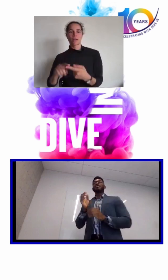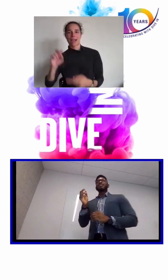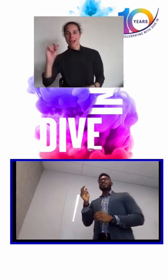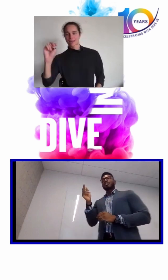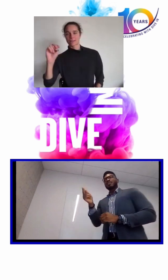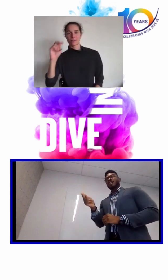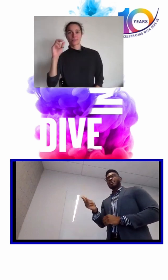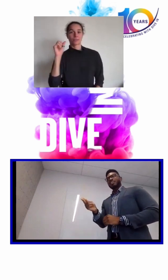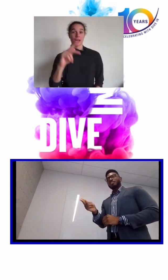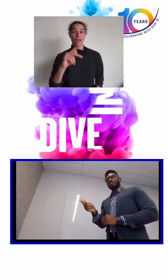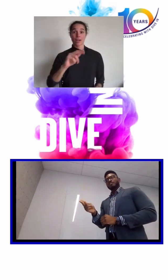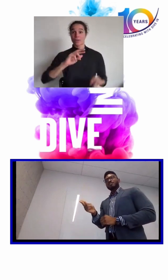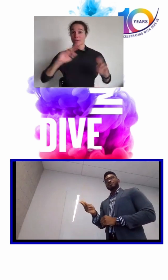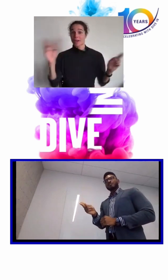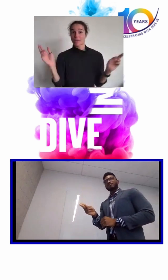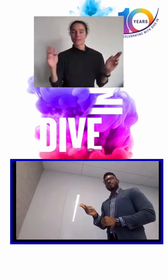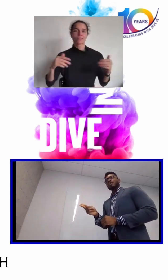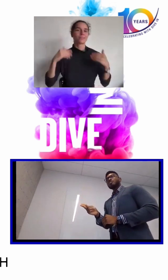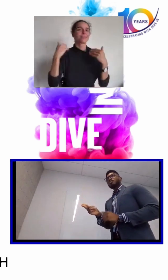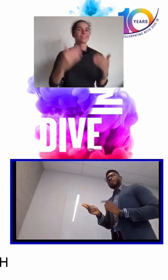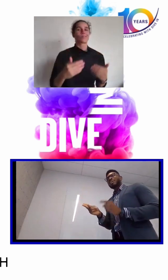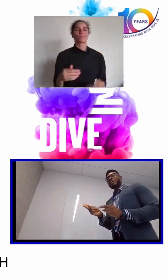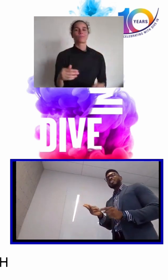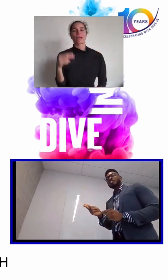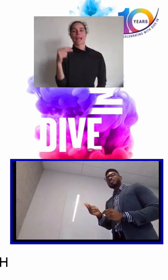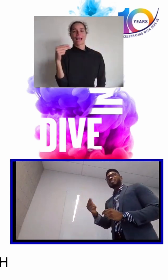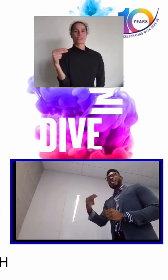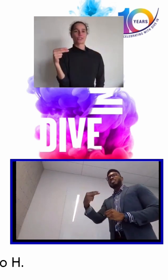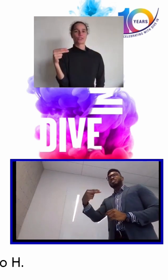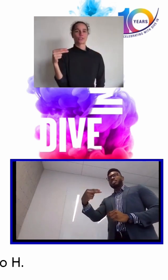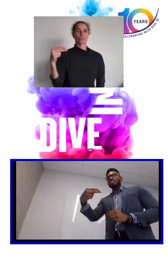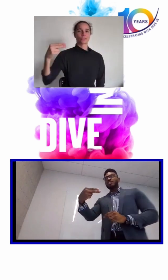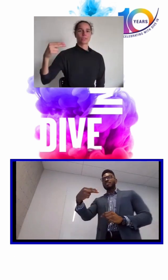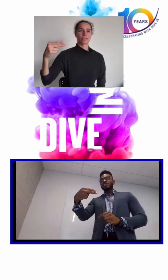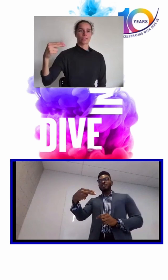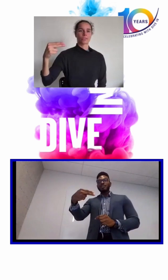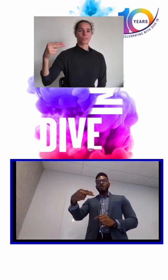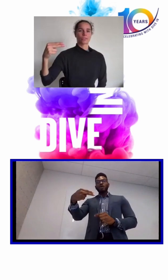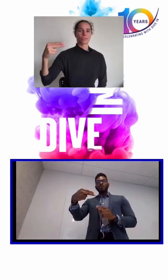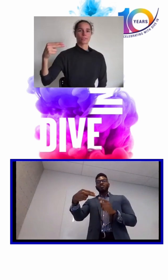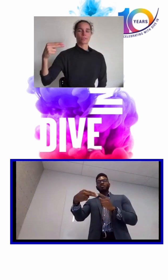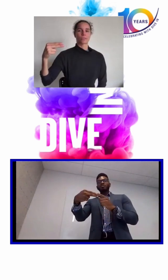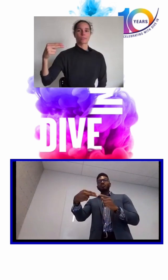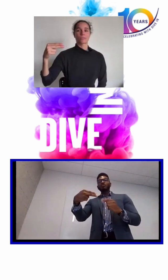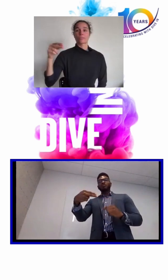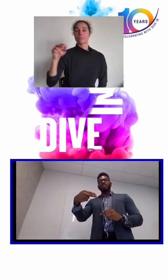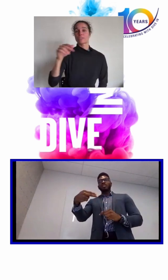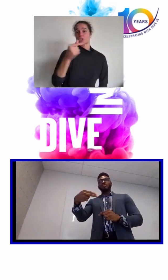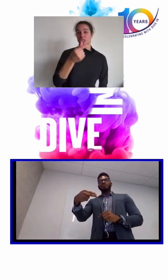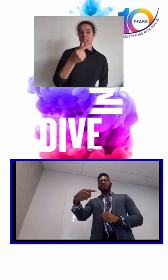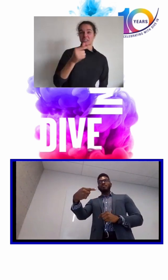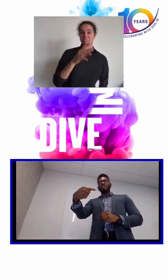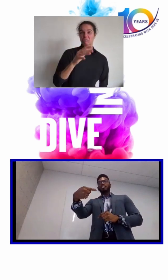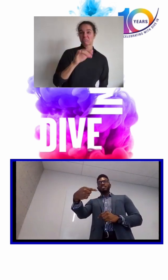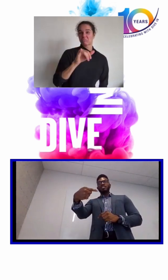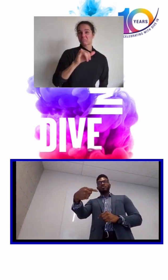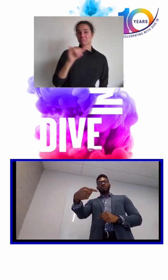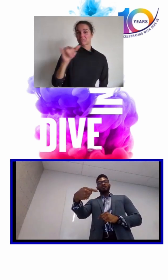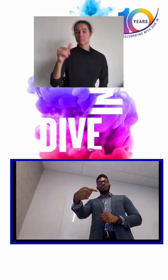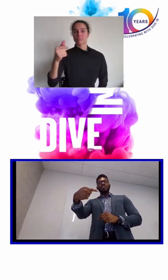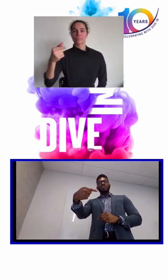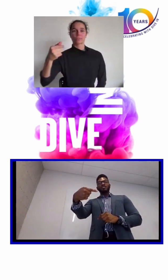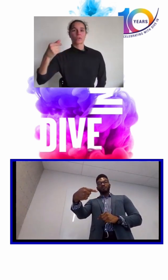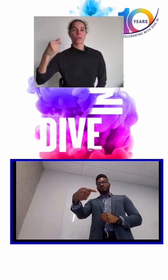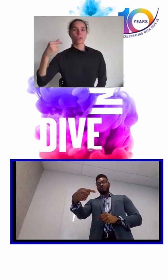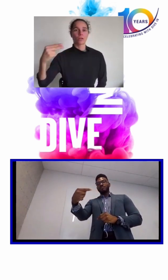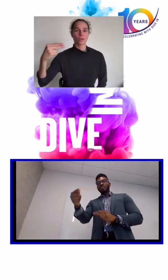go. H. So H is like G, but with two fingers. Remember, G is